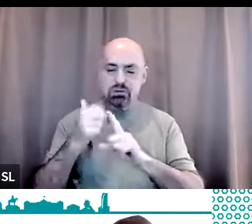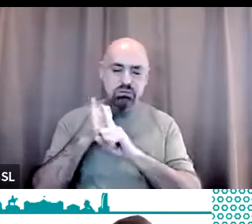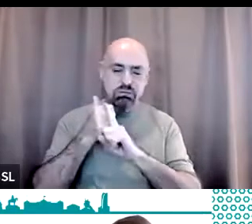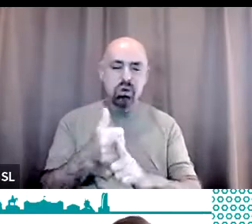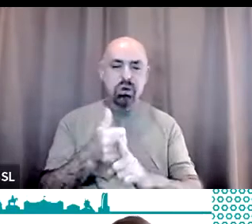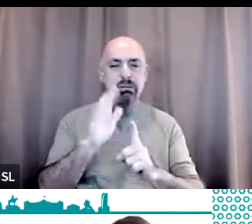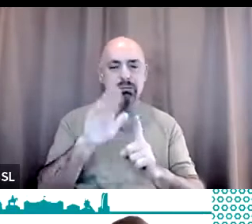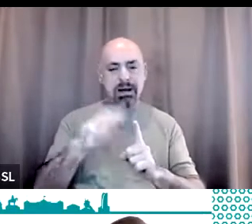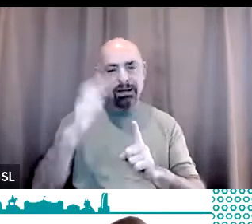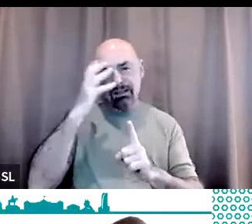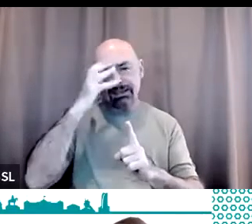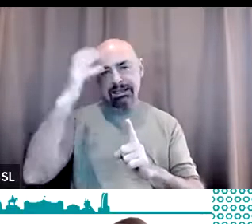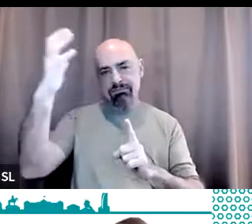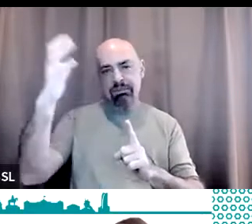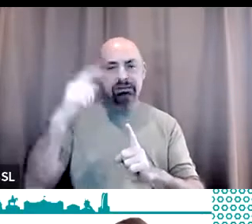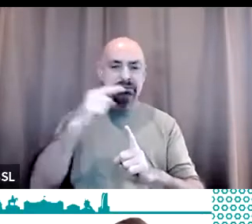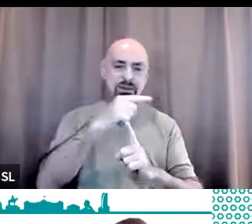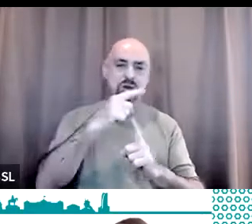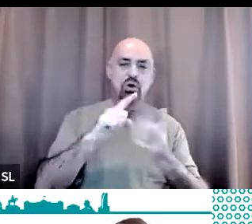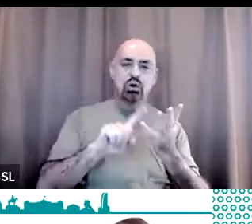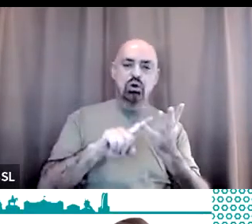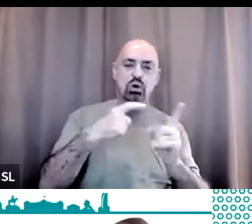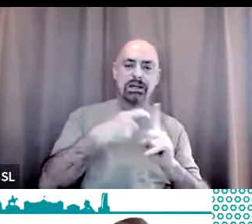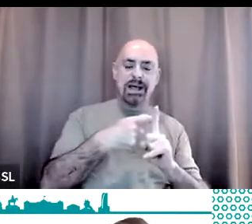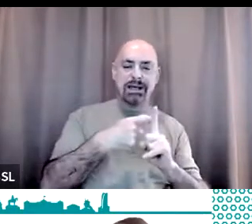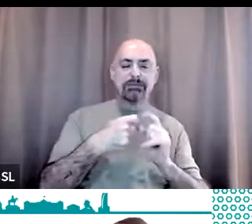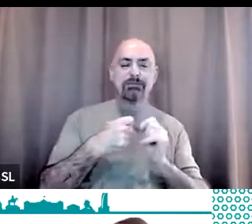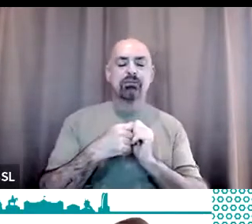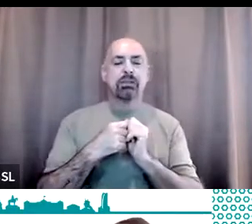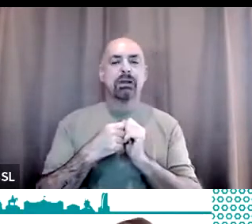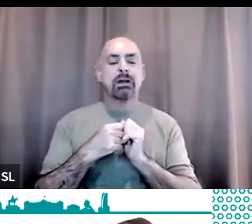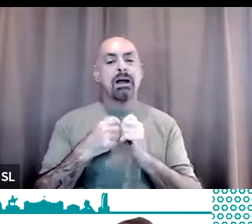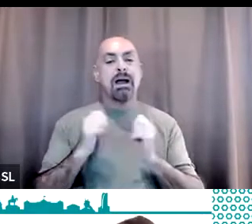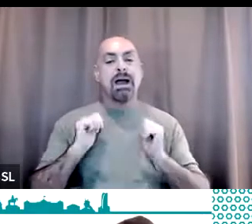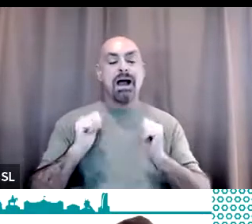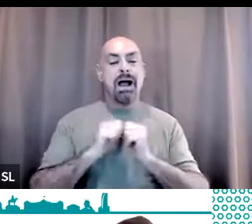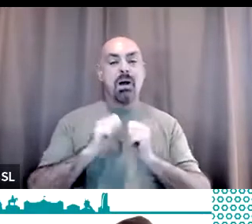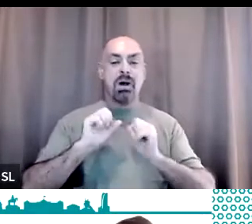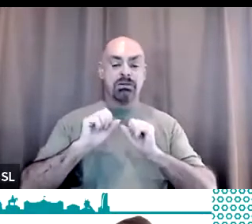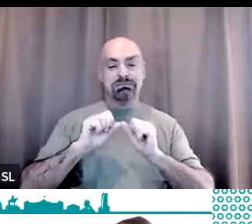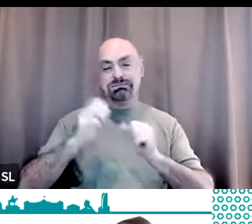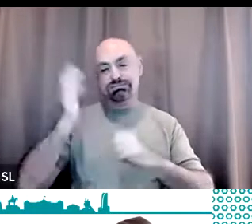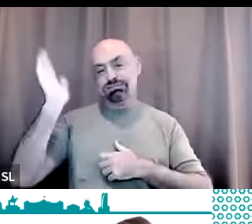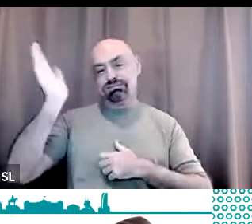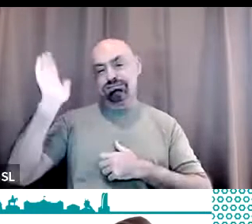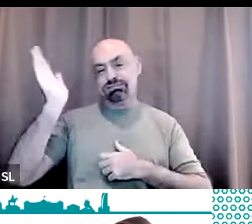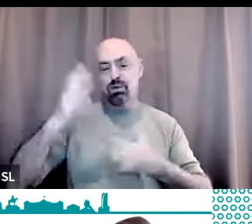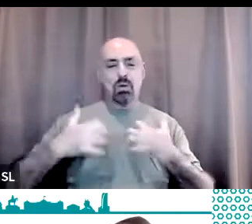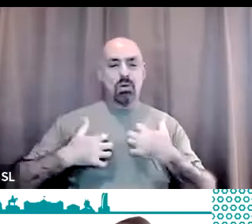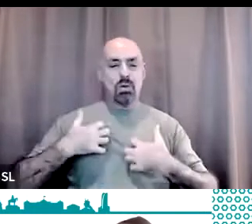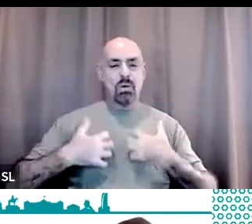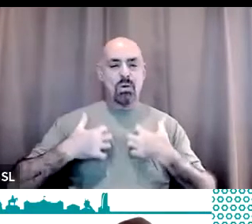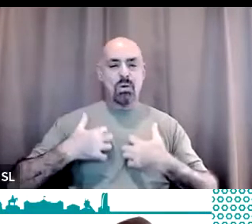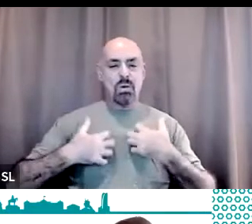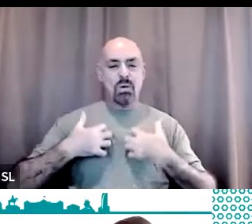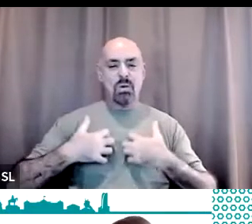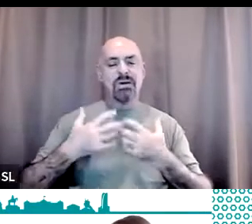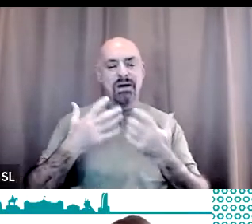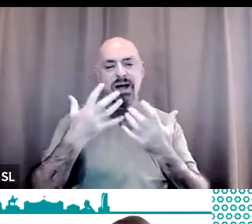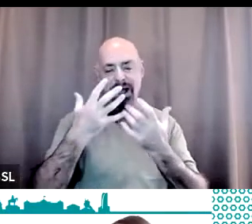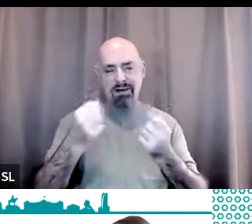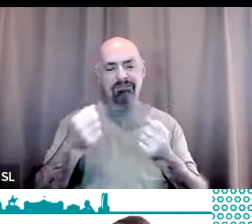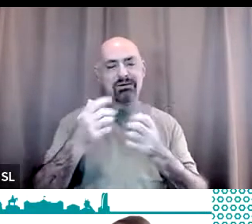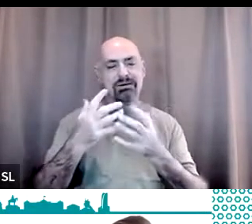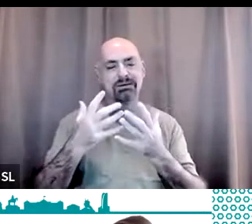the government in the UK. We have a very exciting lineup for you this morning. We are delighted to